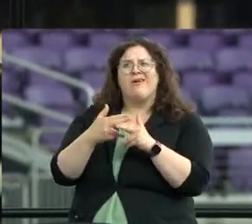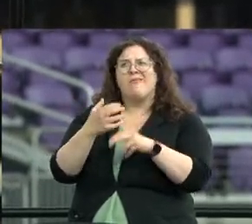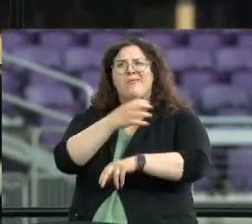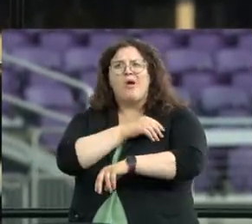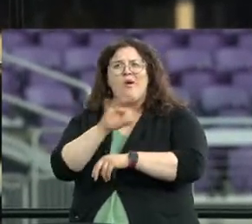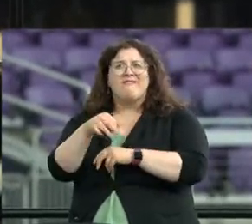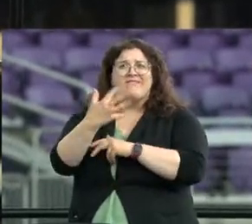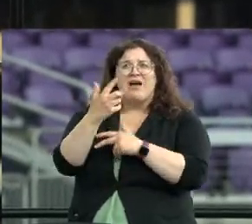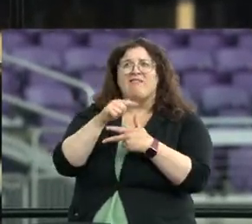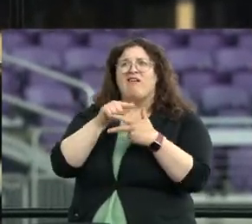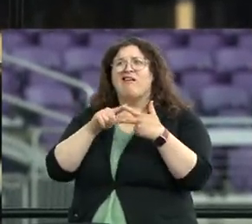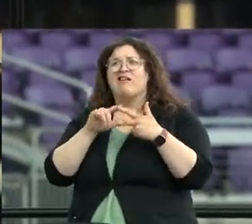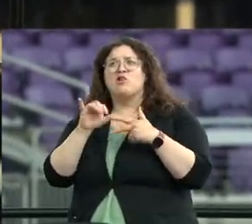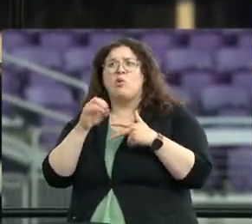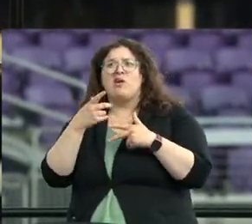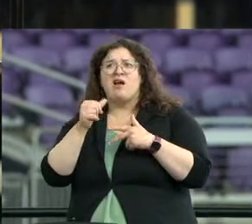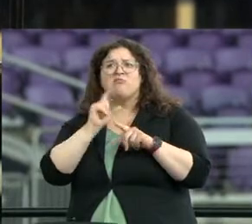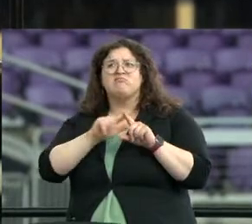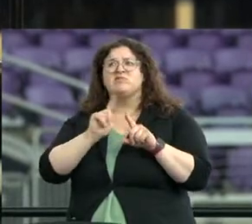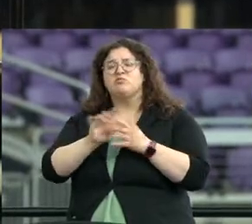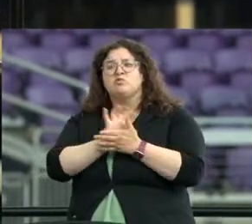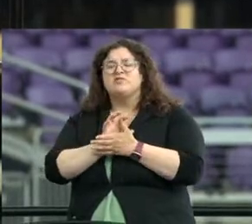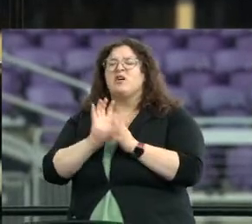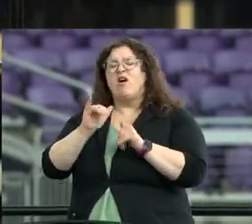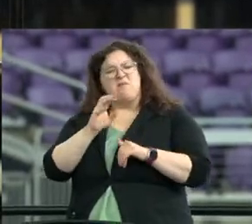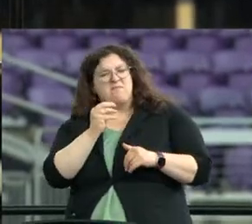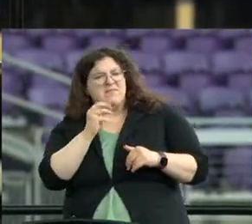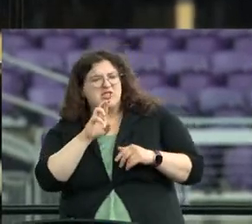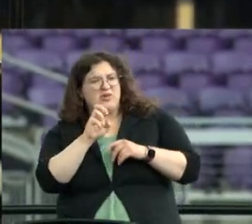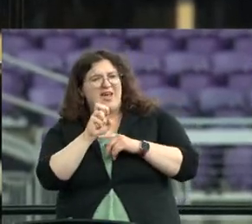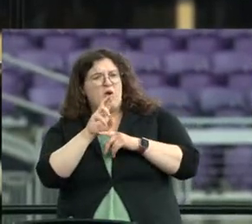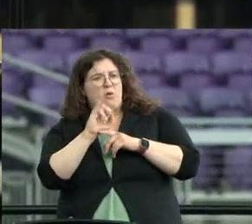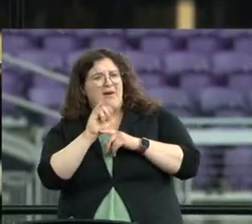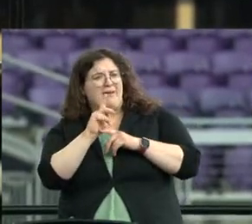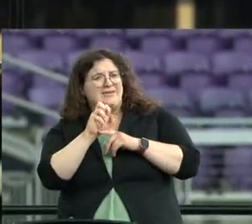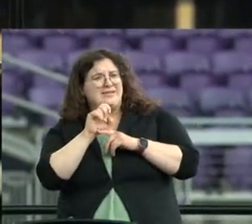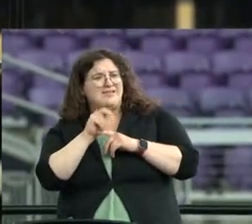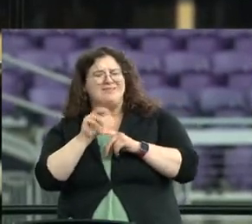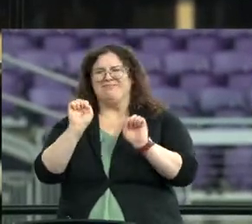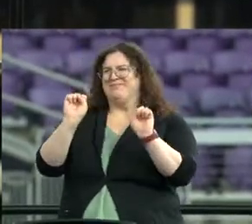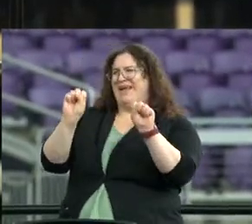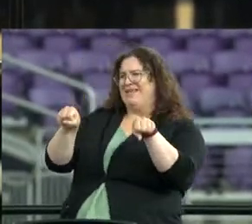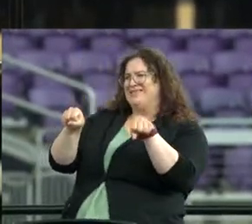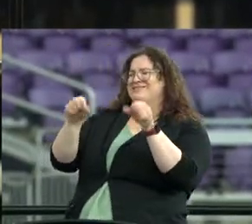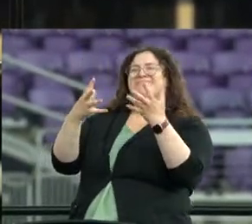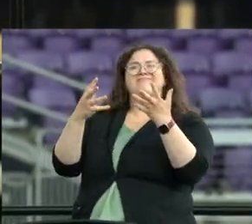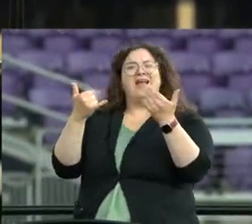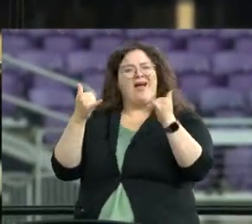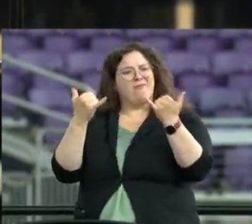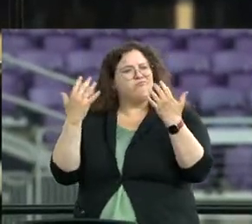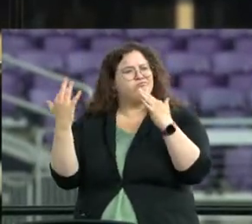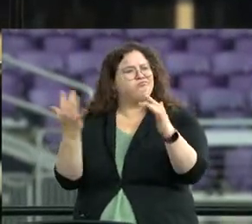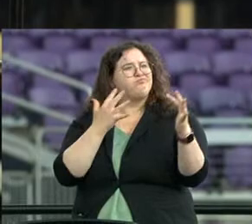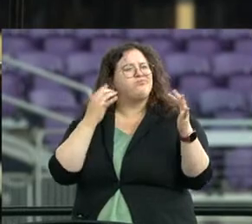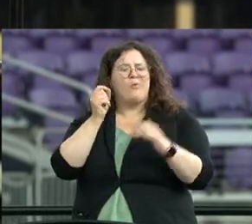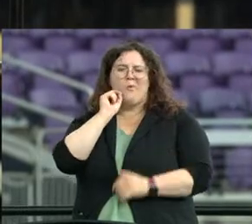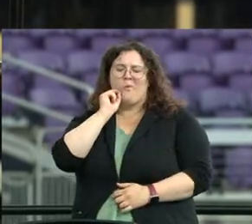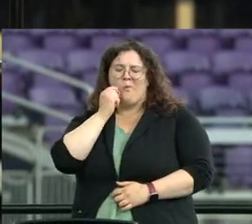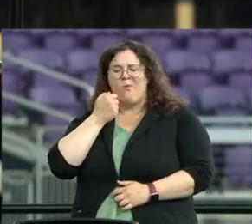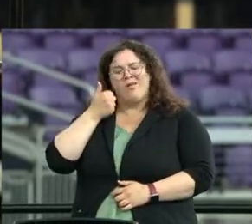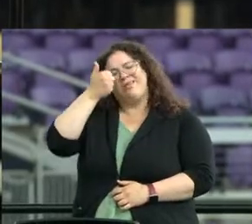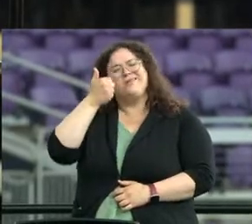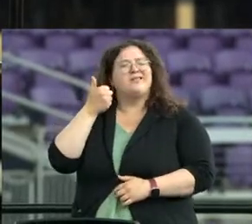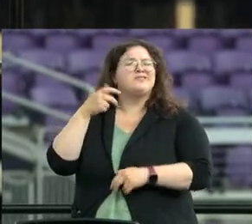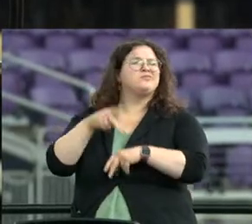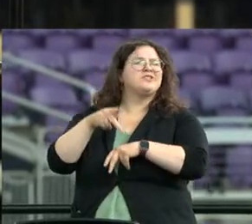it. It's Mr. Erickson. Ding, ding, ding. Ladies and gentlemen, give it up for Minnetonka High School's coolest principal,